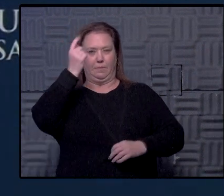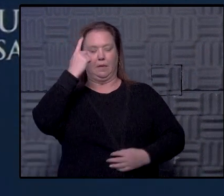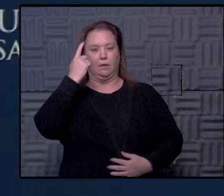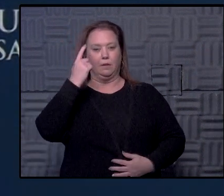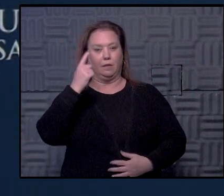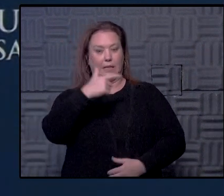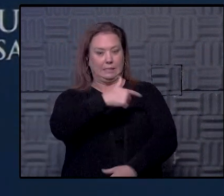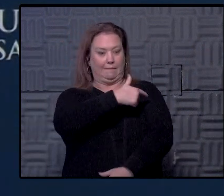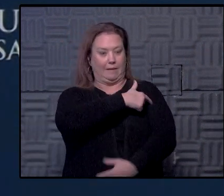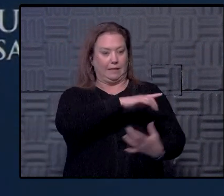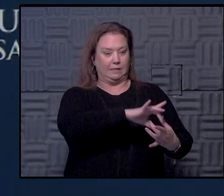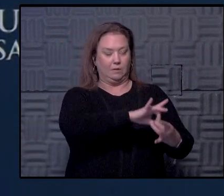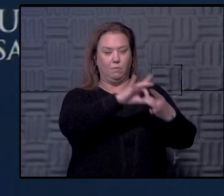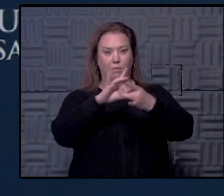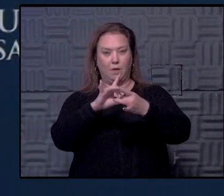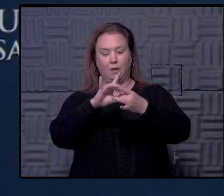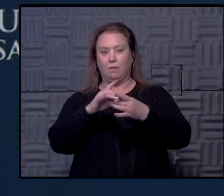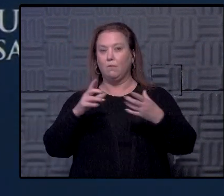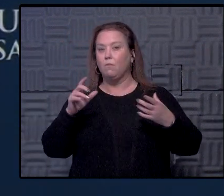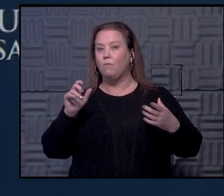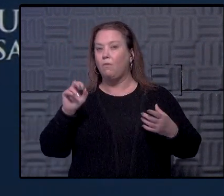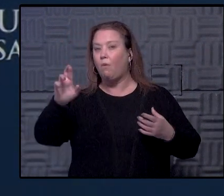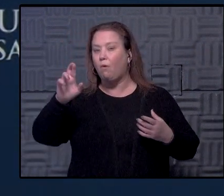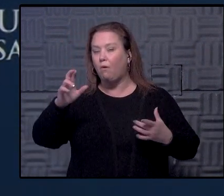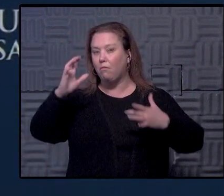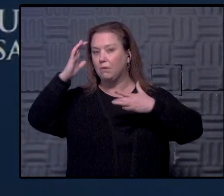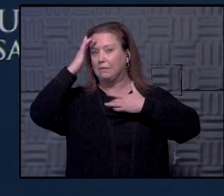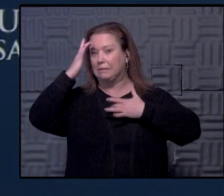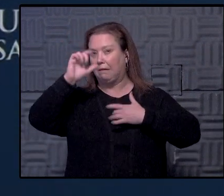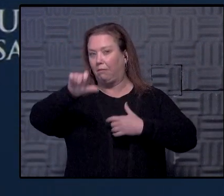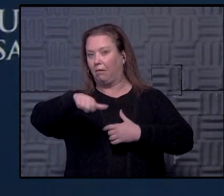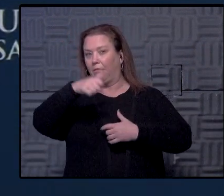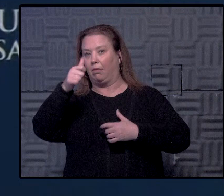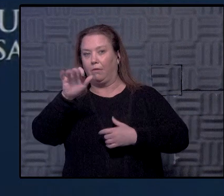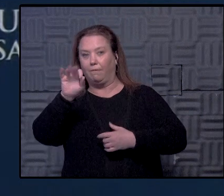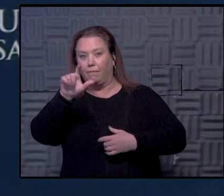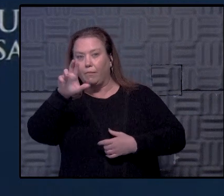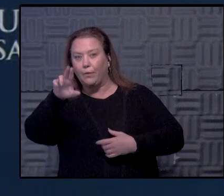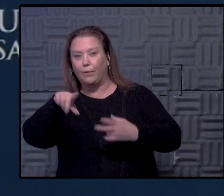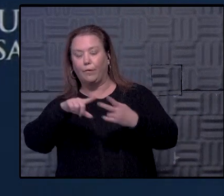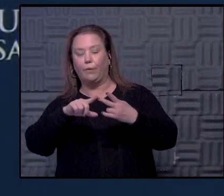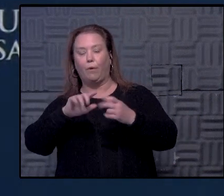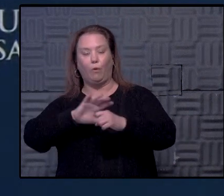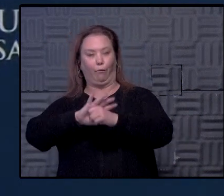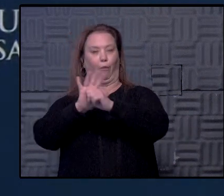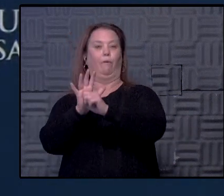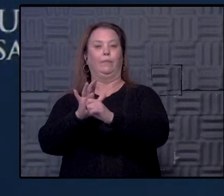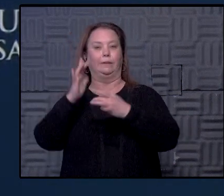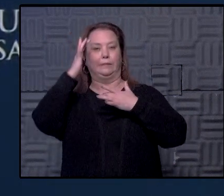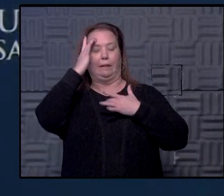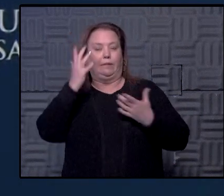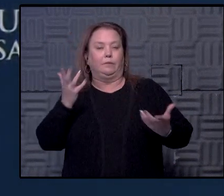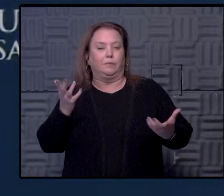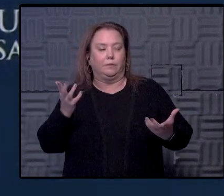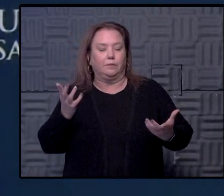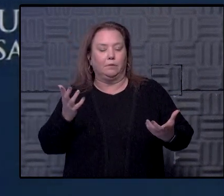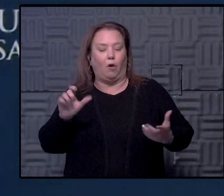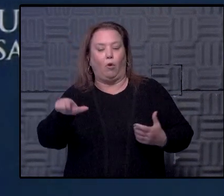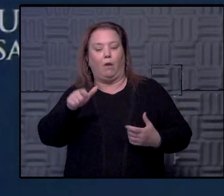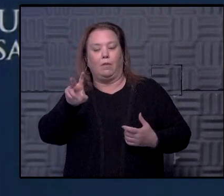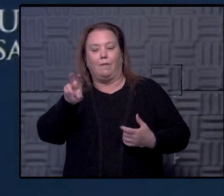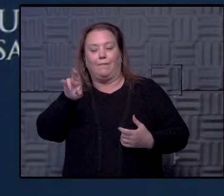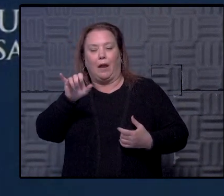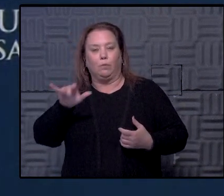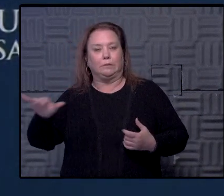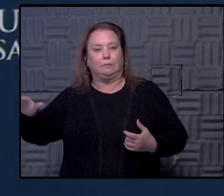it vaccine related, or are they sick with something else, maybe the flu, maybe it's COVID, or some other virus that might be